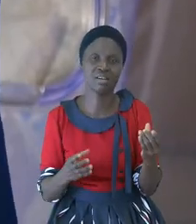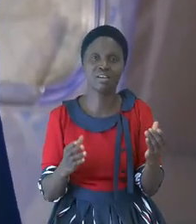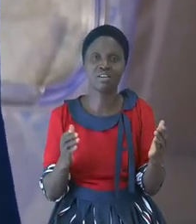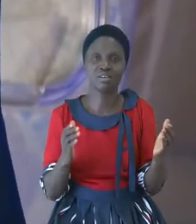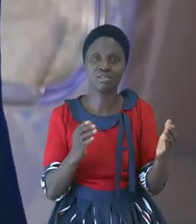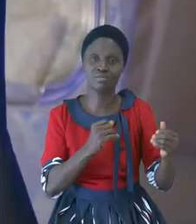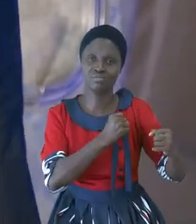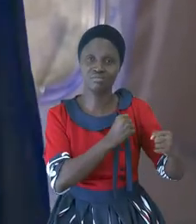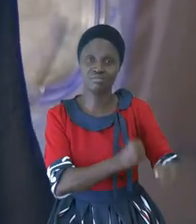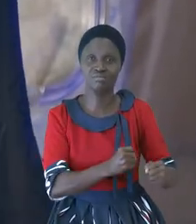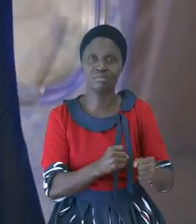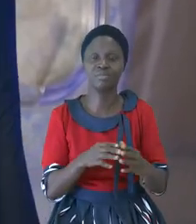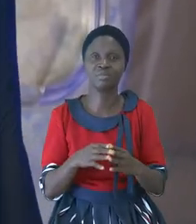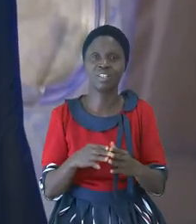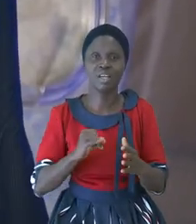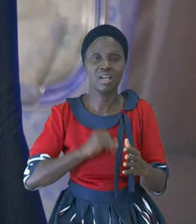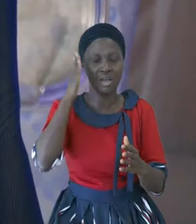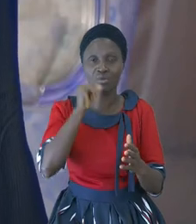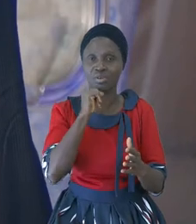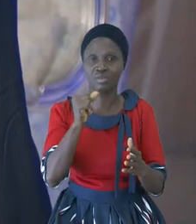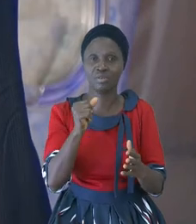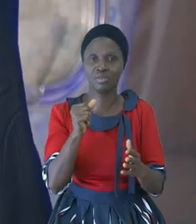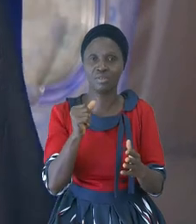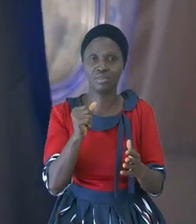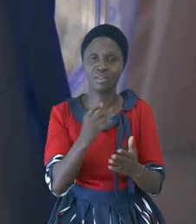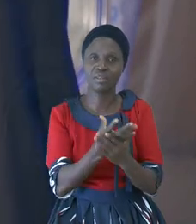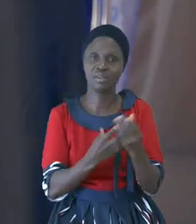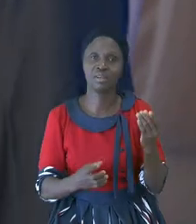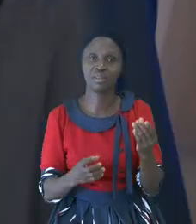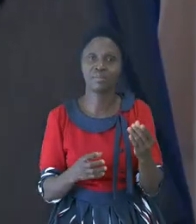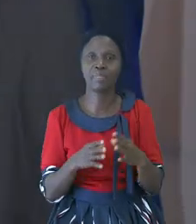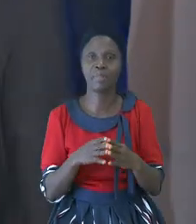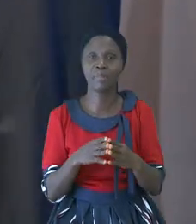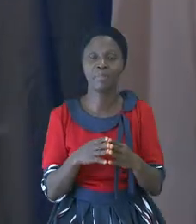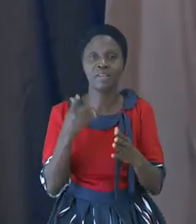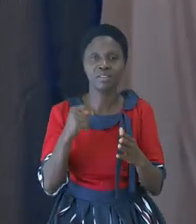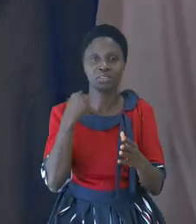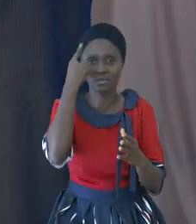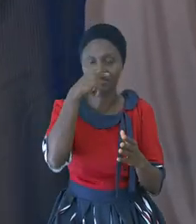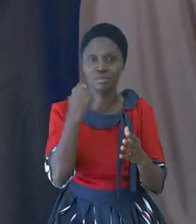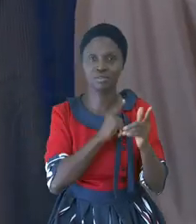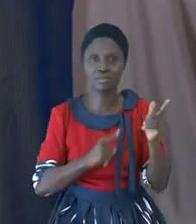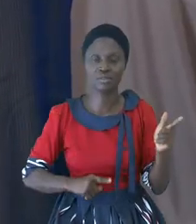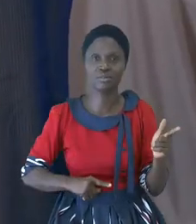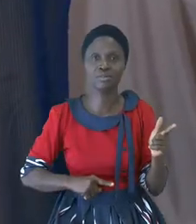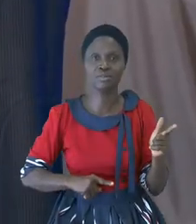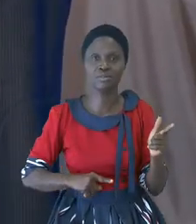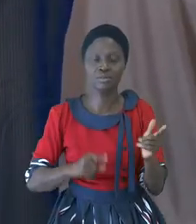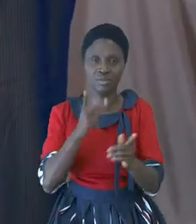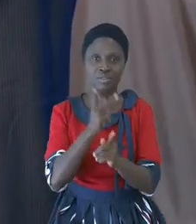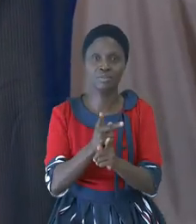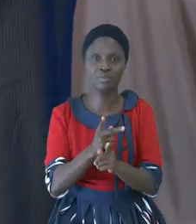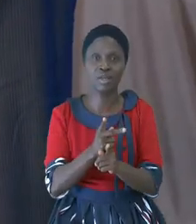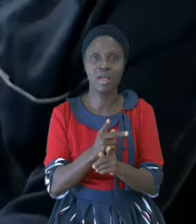morning as you come before the face of the Lord, he puts a kind of new